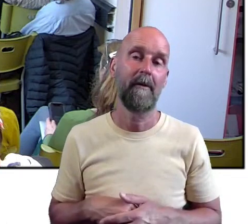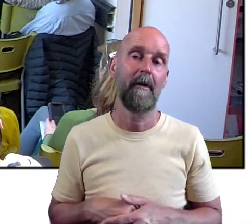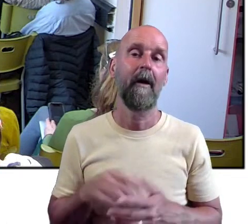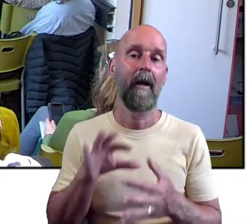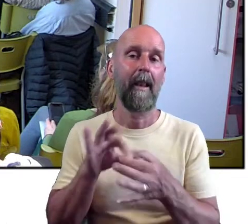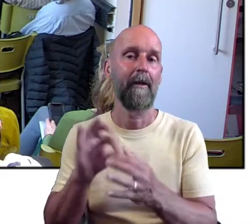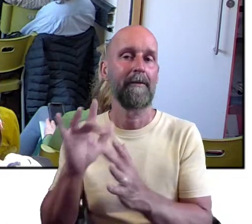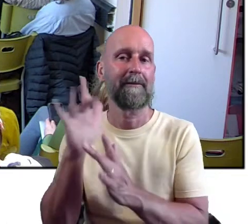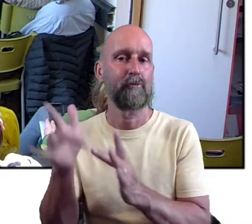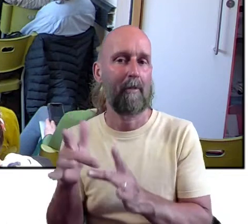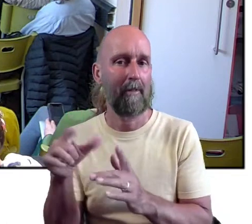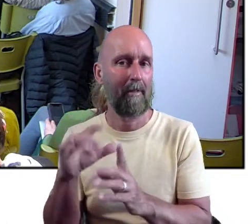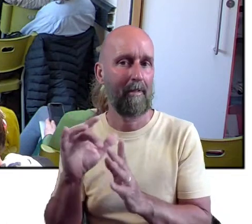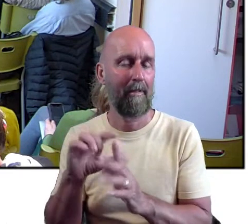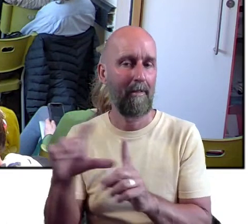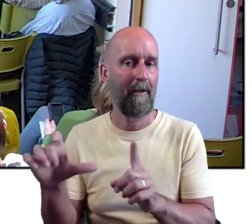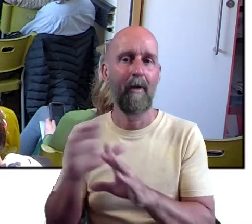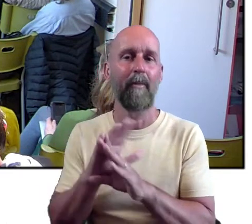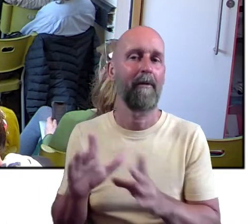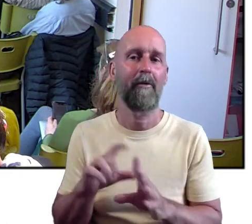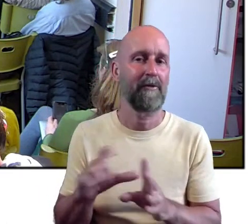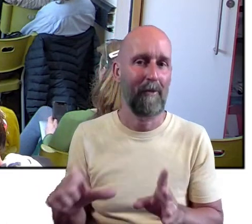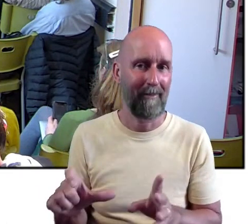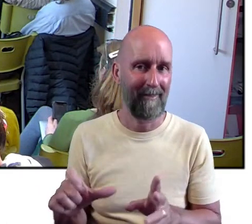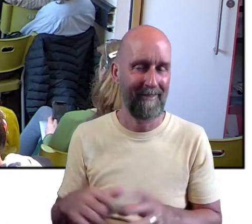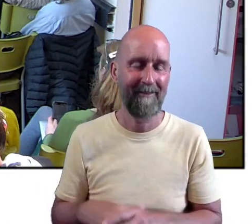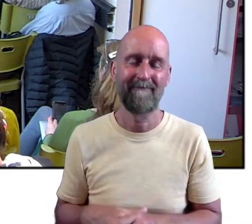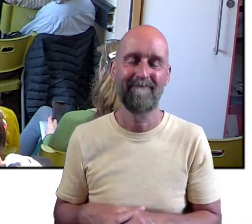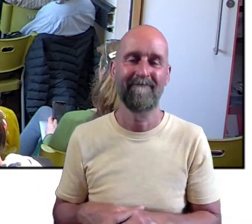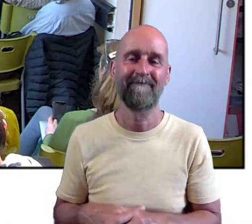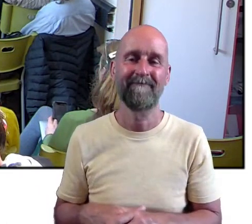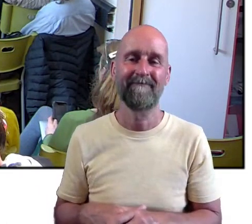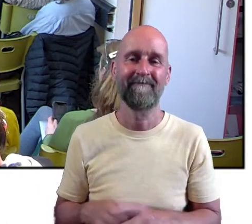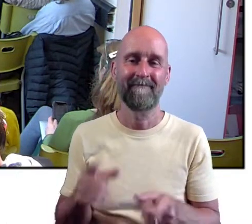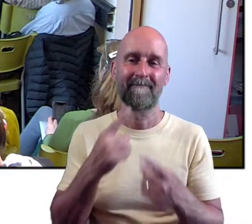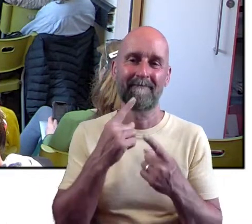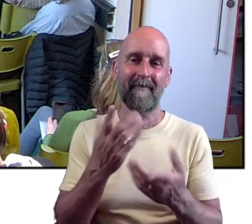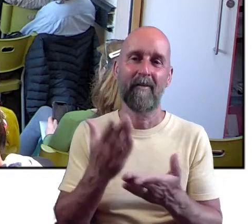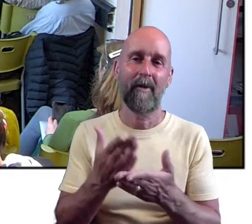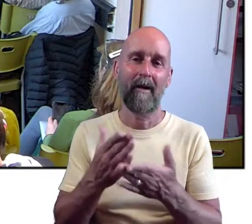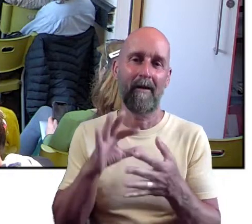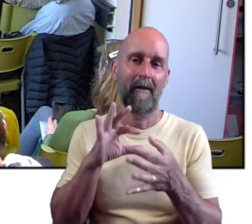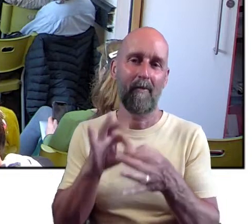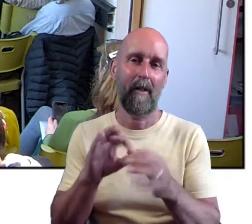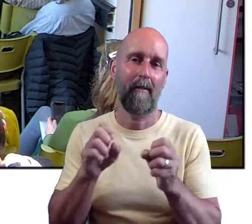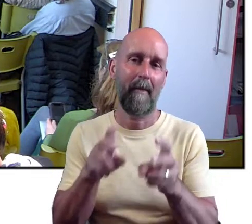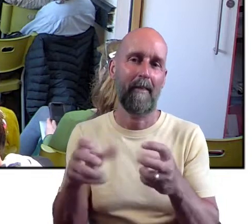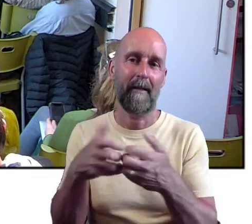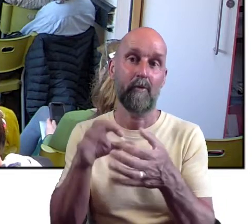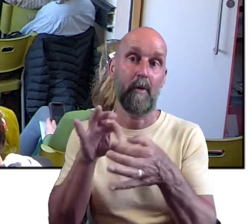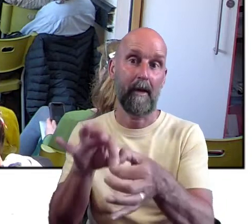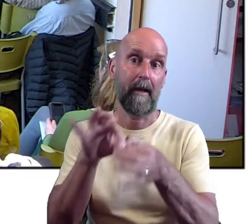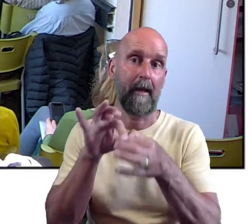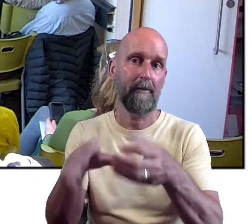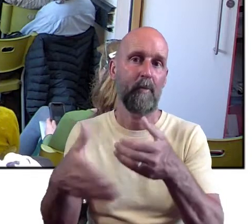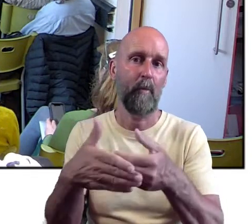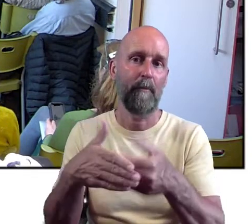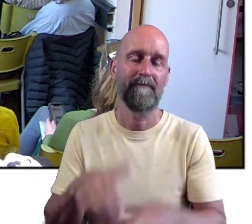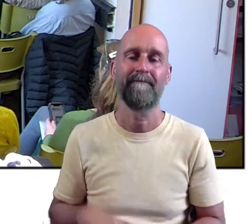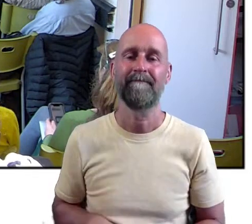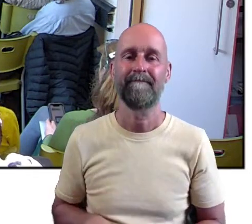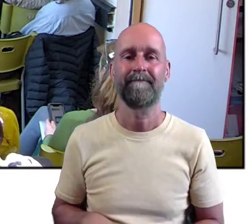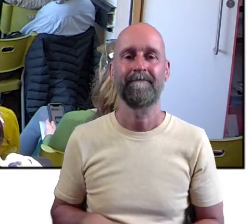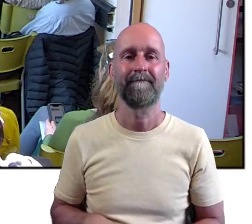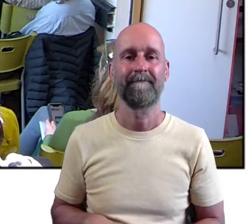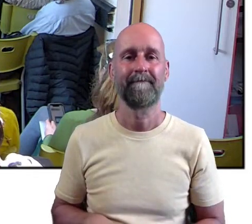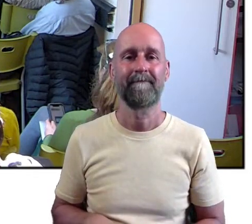actually, not digital. And then, like you said, sort of relative methods of engaging. We got a question